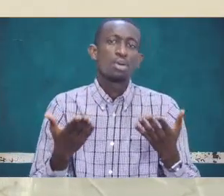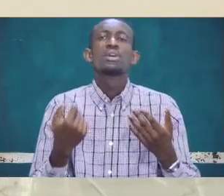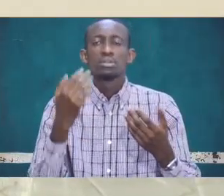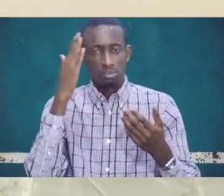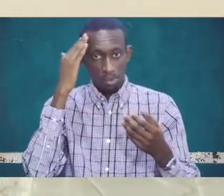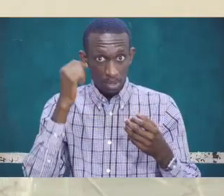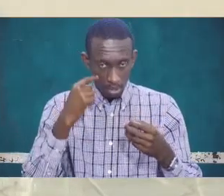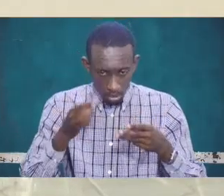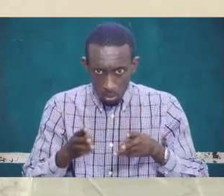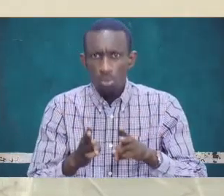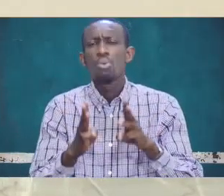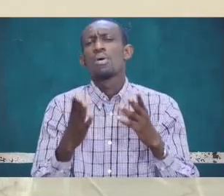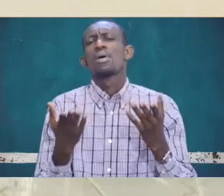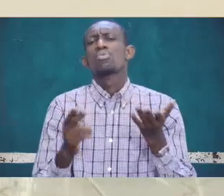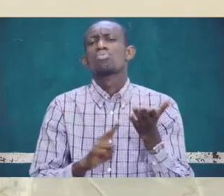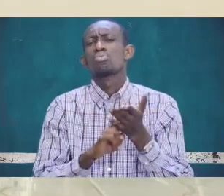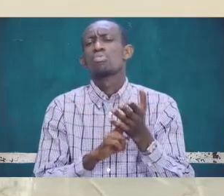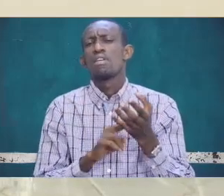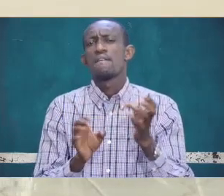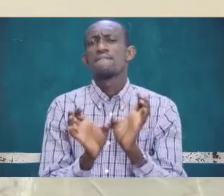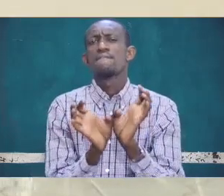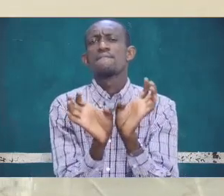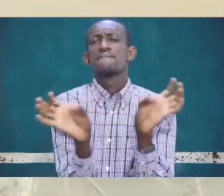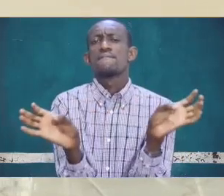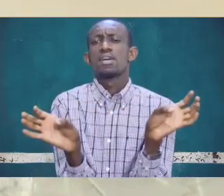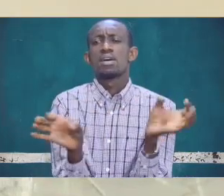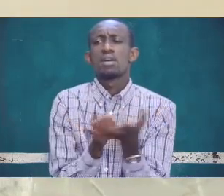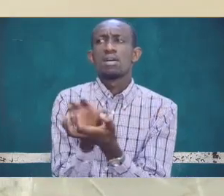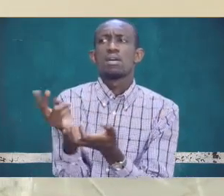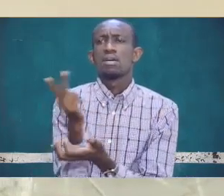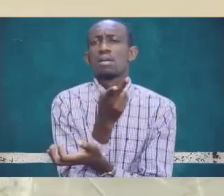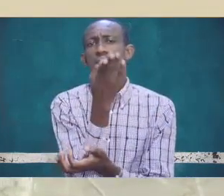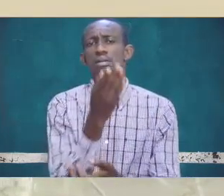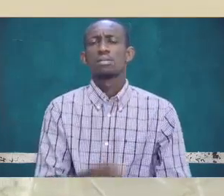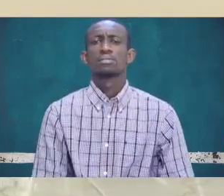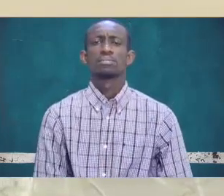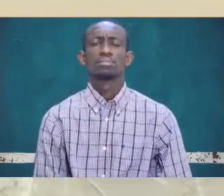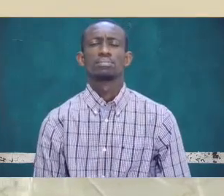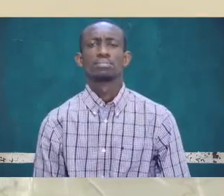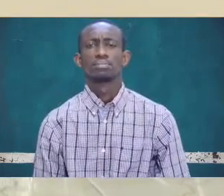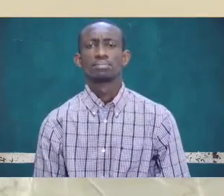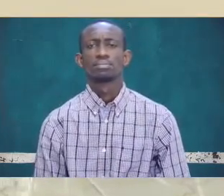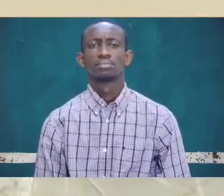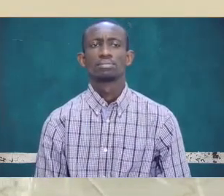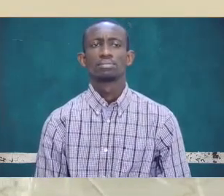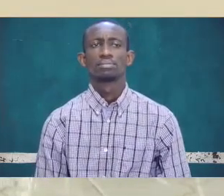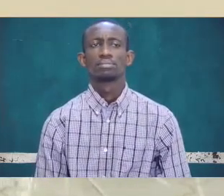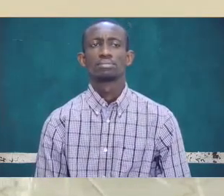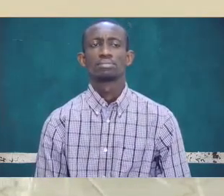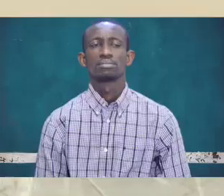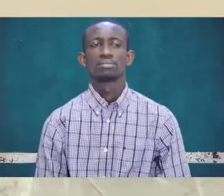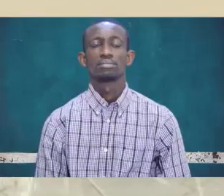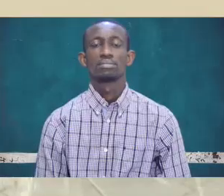that can be employed to separate these mixtures. So this is our